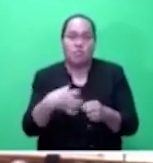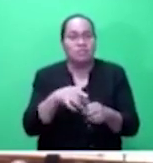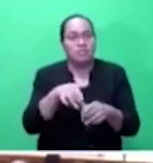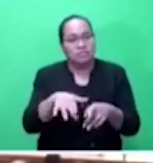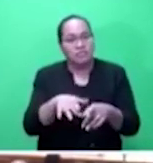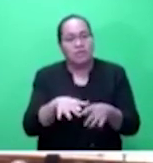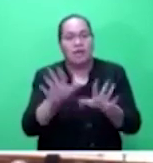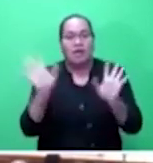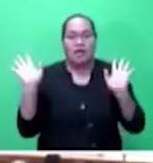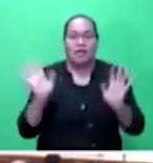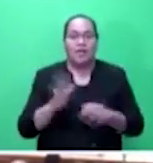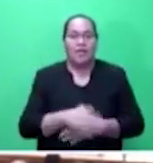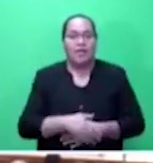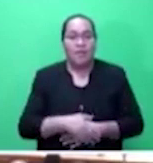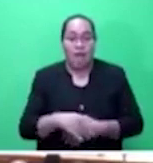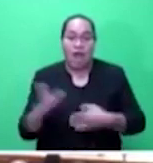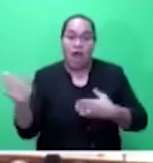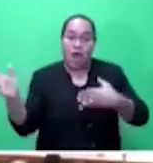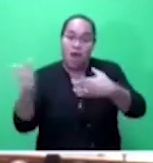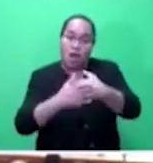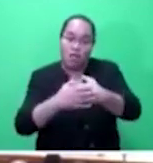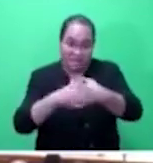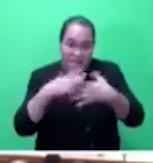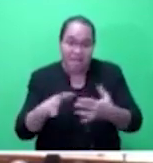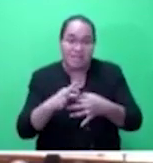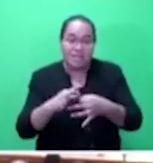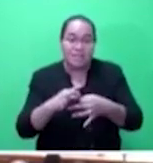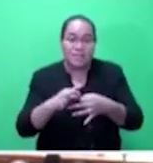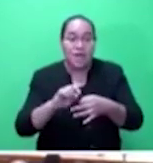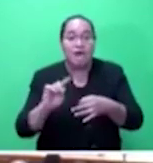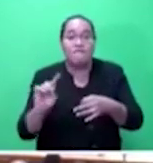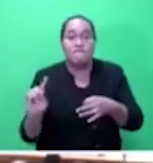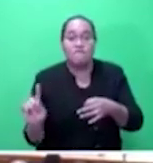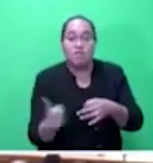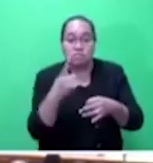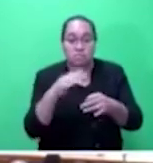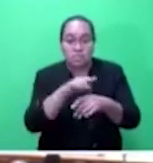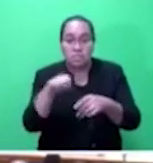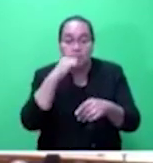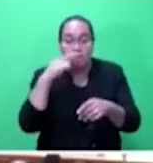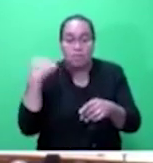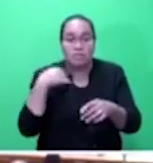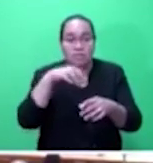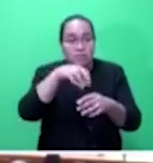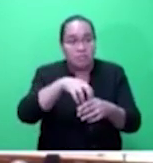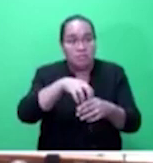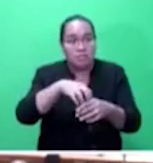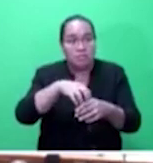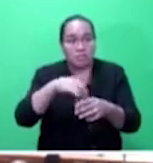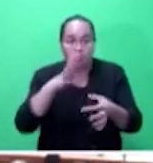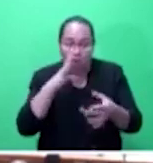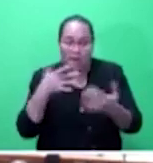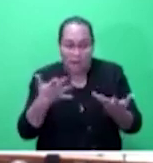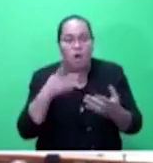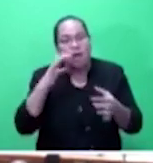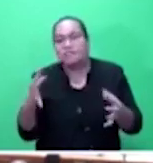traffic. As the lockdown ends and the first of Wuhan's residents to depart the city since January reconnect with friends